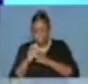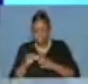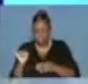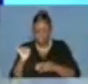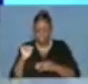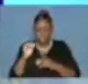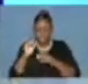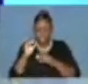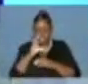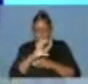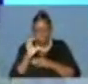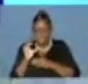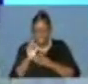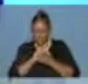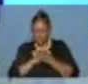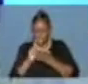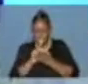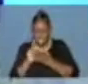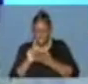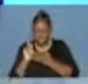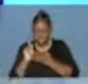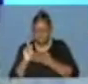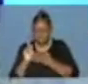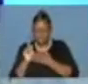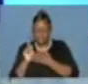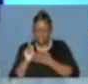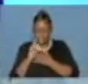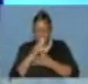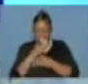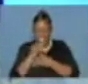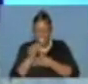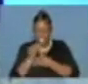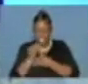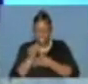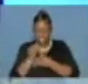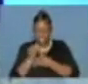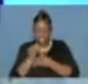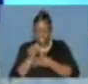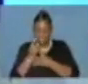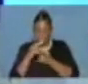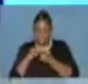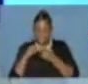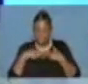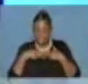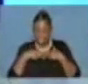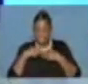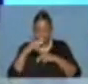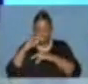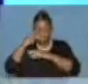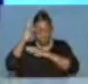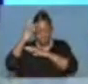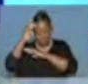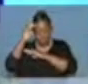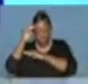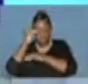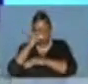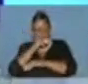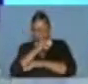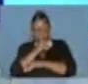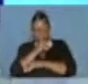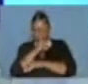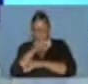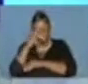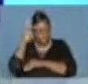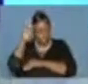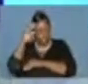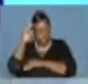Caribbean Week in New York City. Tourism, Investments and Aviation Minister, Deputy Prime Minister, the Honorable Chester Cooper is leading